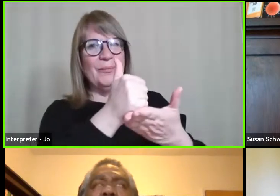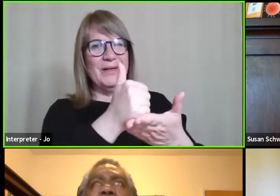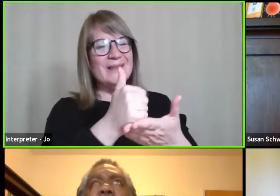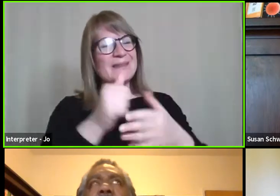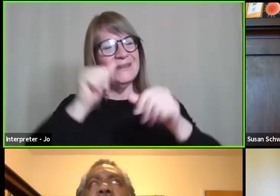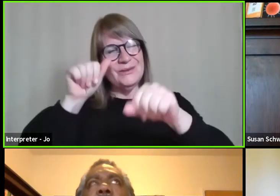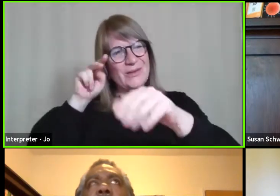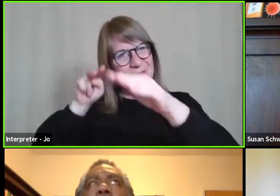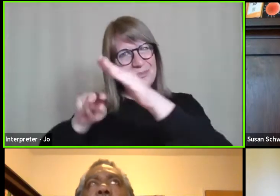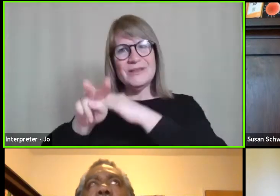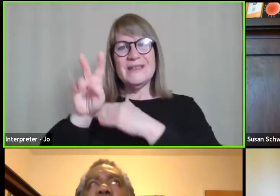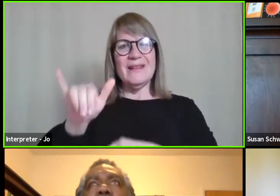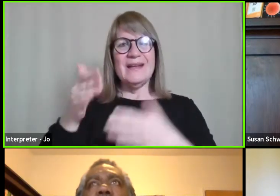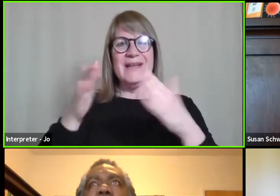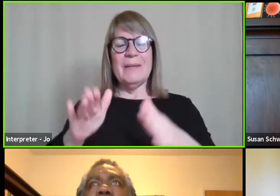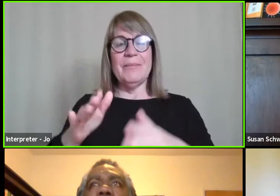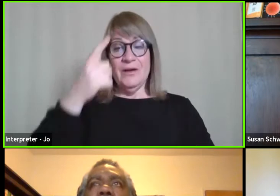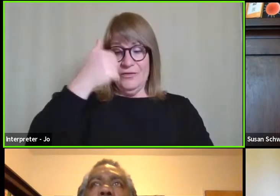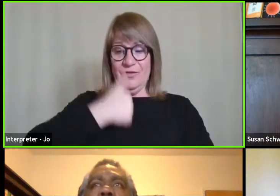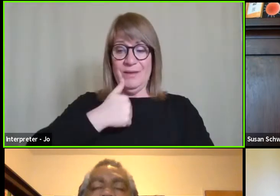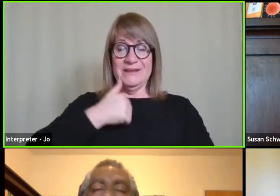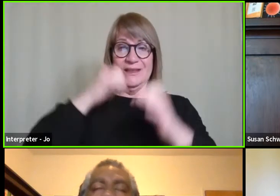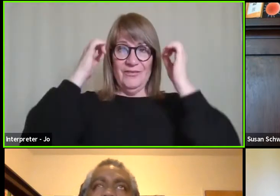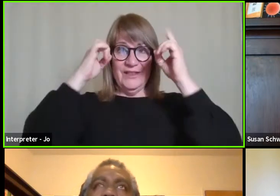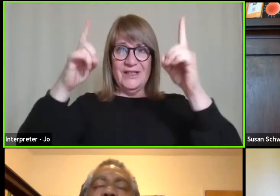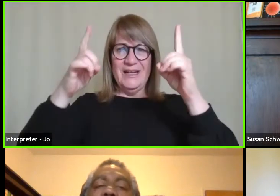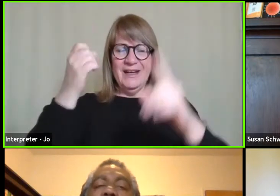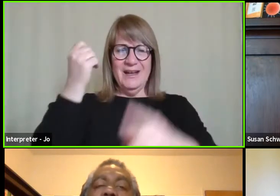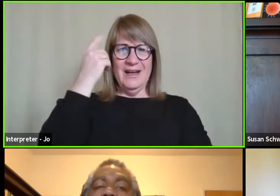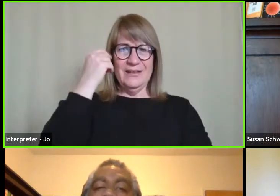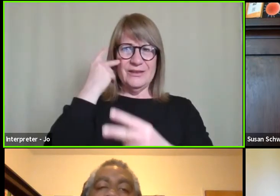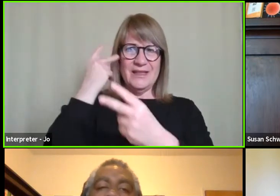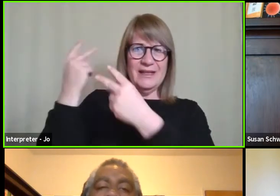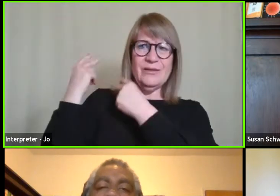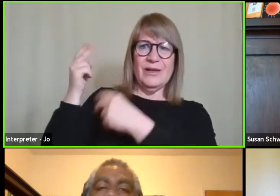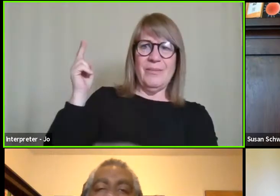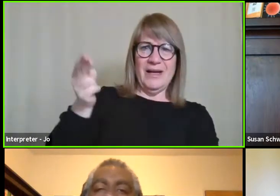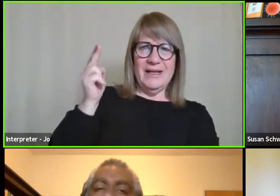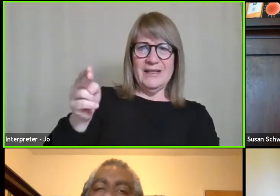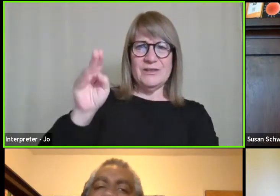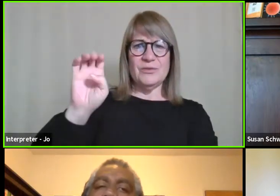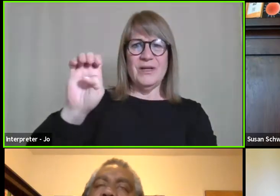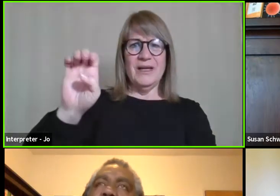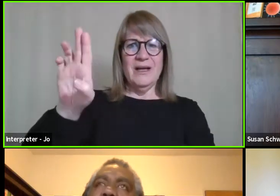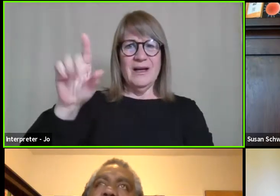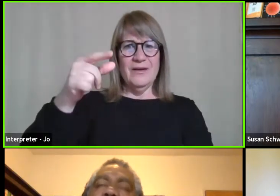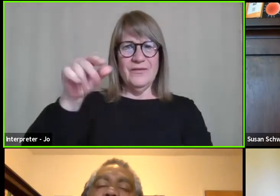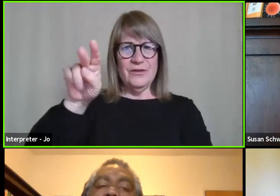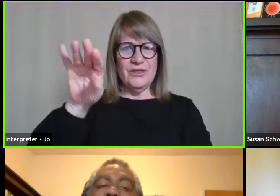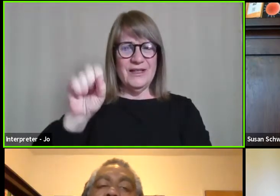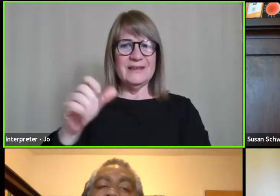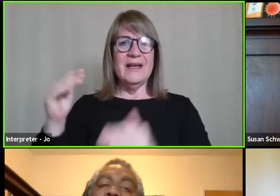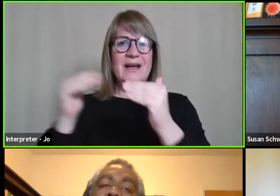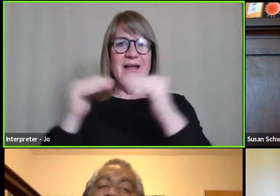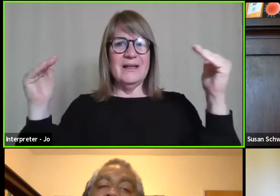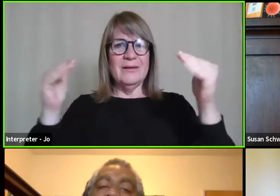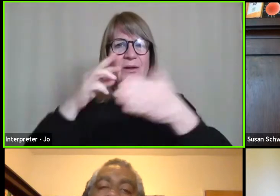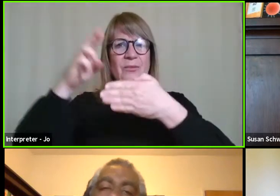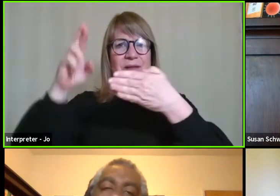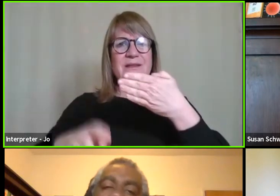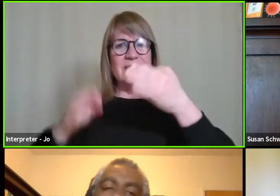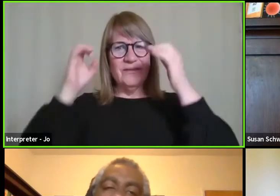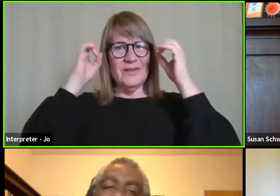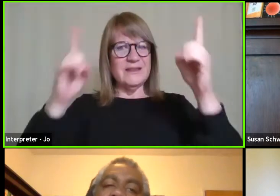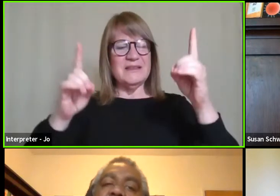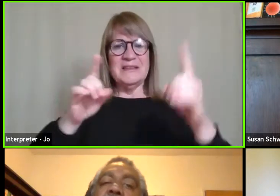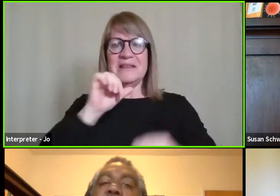and so for me as an educator understanding this history helps me to recognize that the inequitable outcomes in education are not a glitch